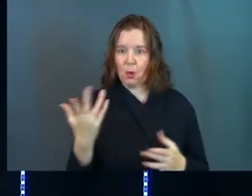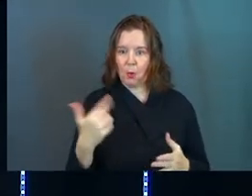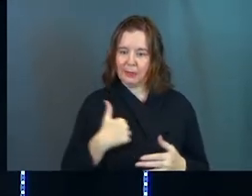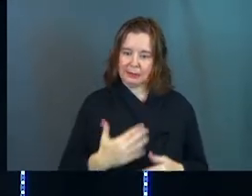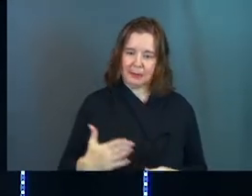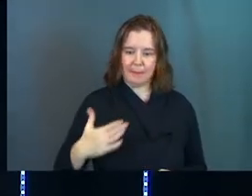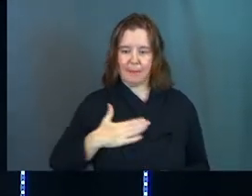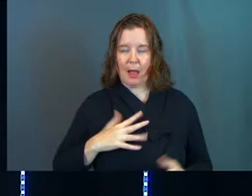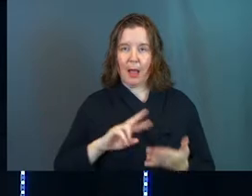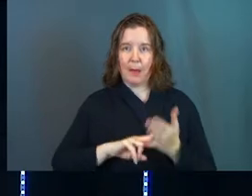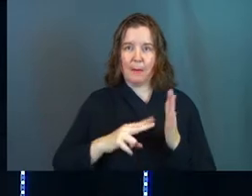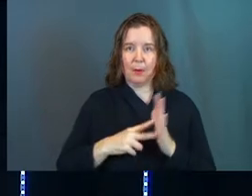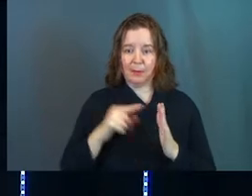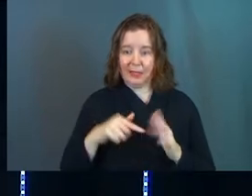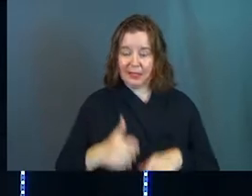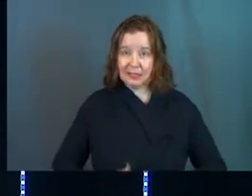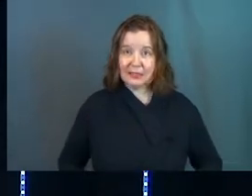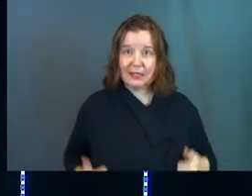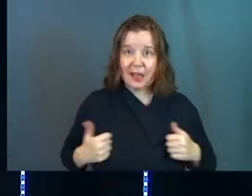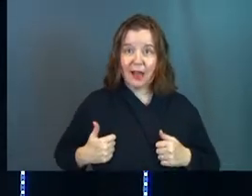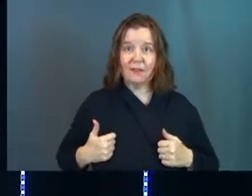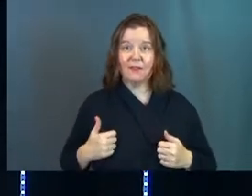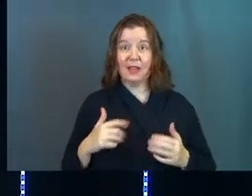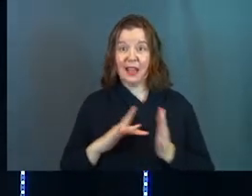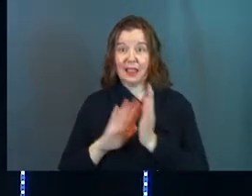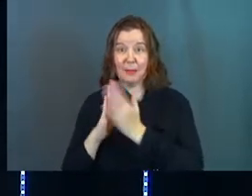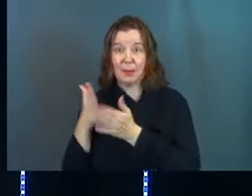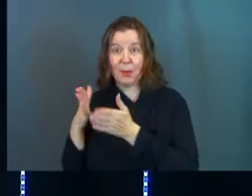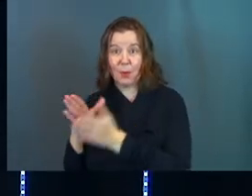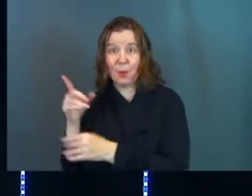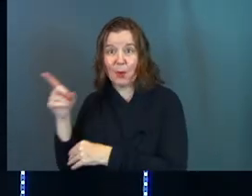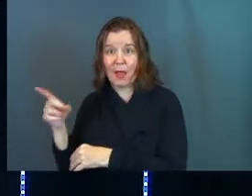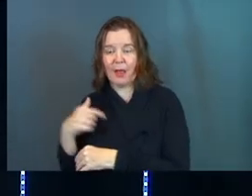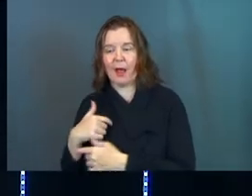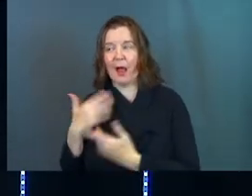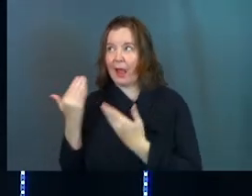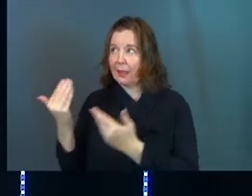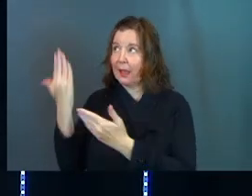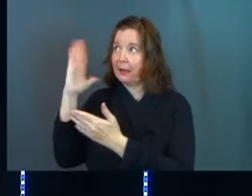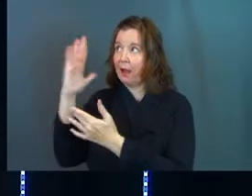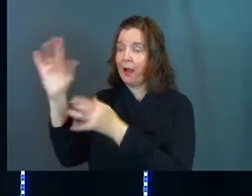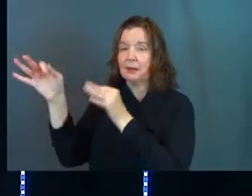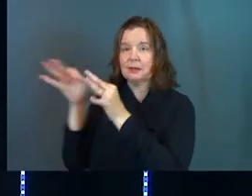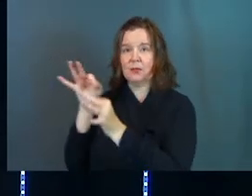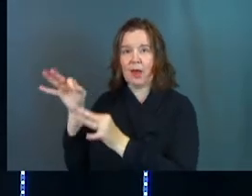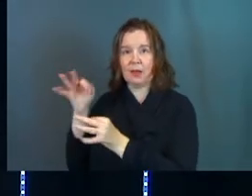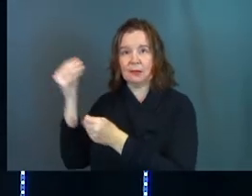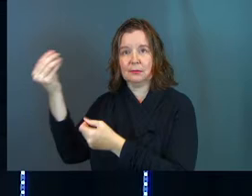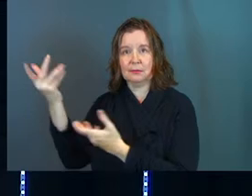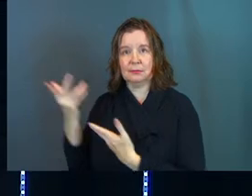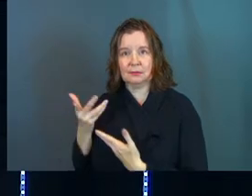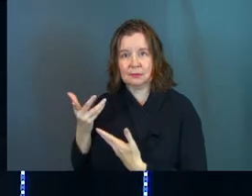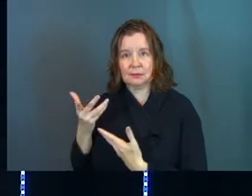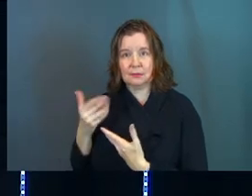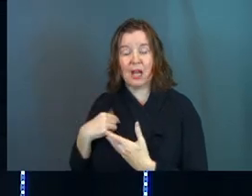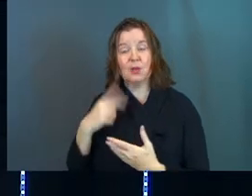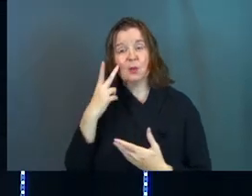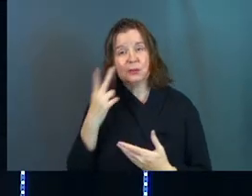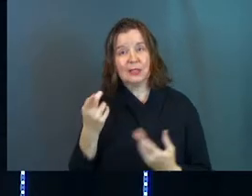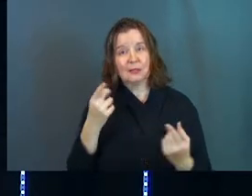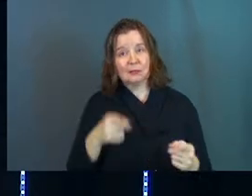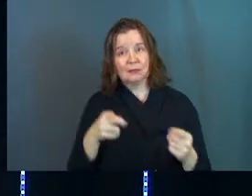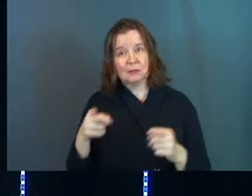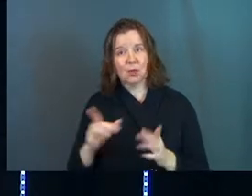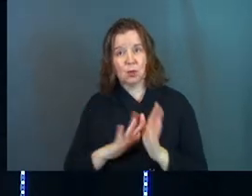what is my purpose in this life? And the biblical way is I let God define it. Amen. And you see that